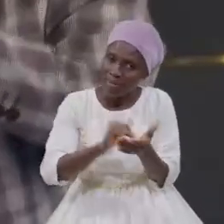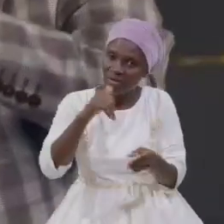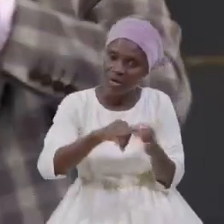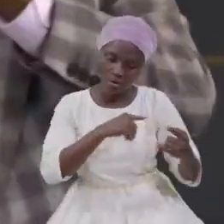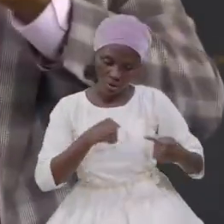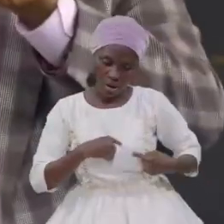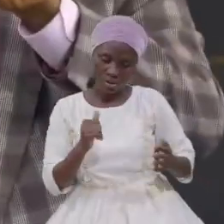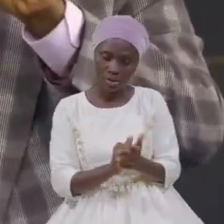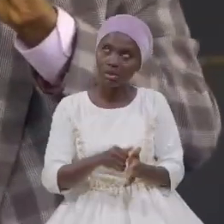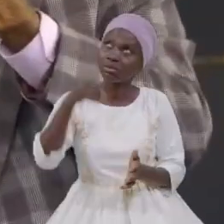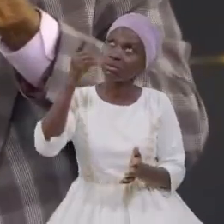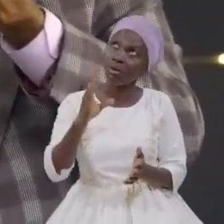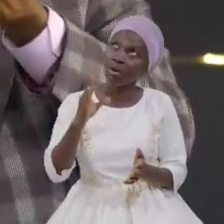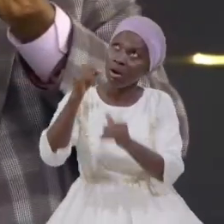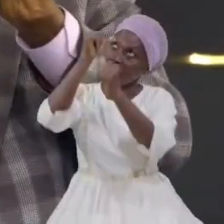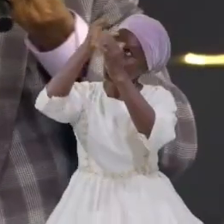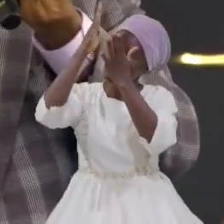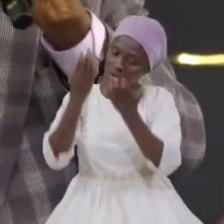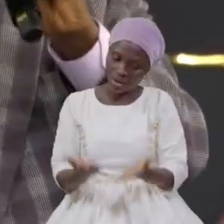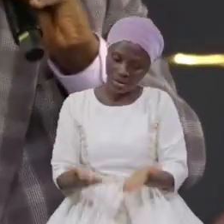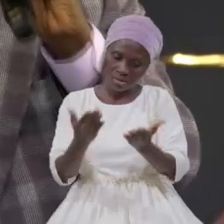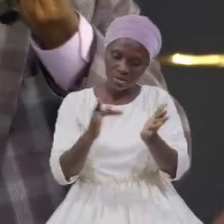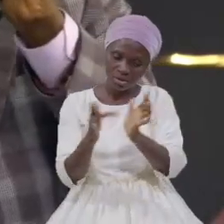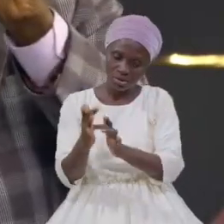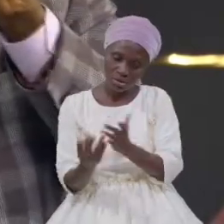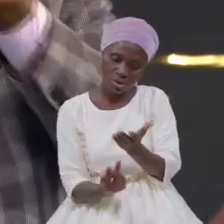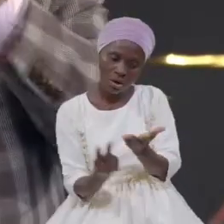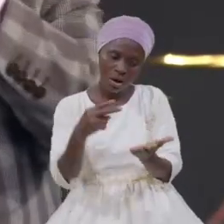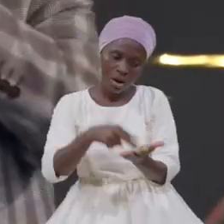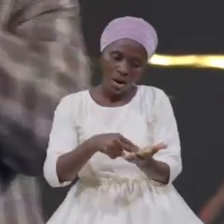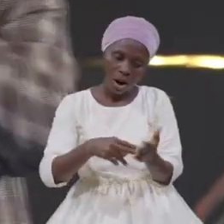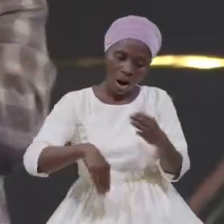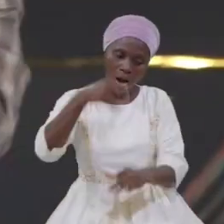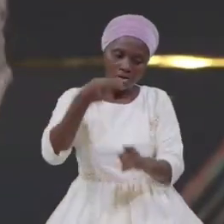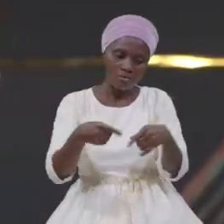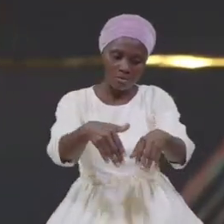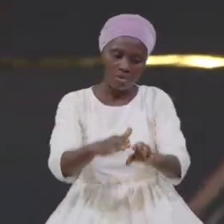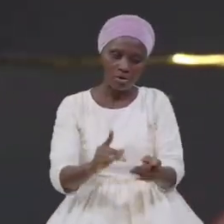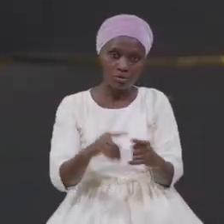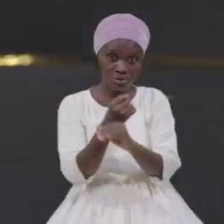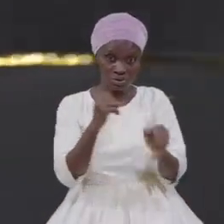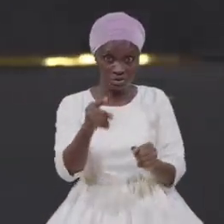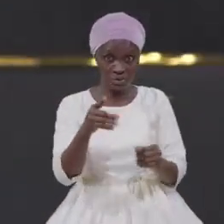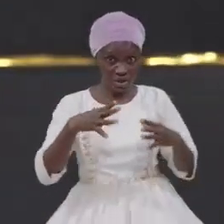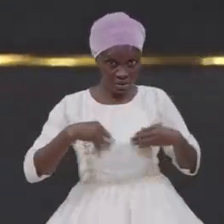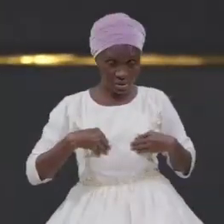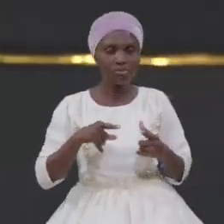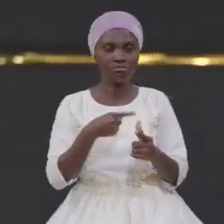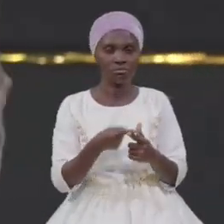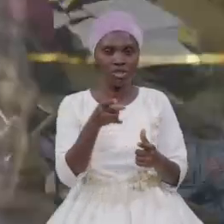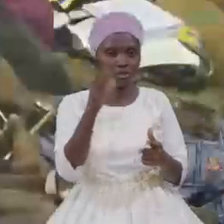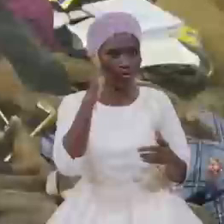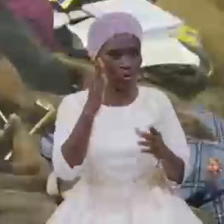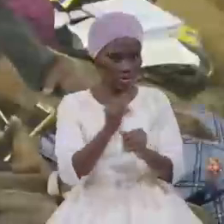Father raised him up from the dead for you, to save you, that's how salvation comes. You are getting that